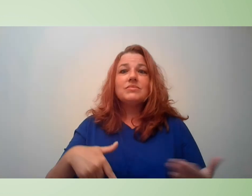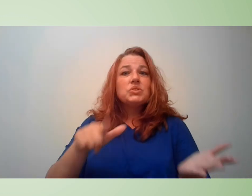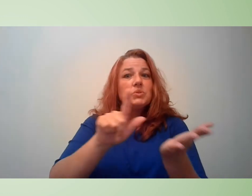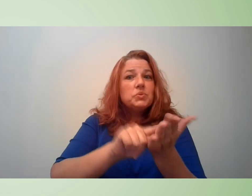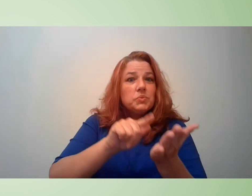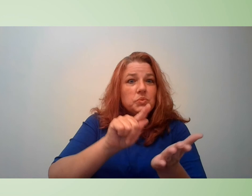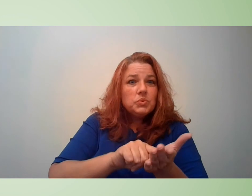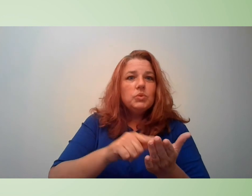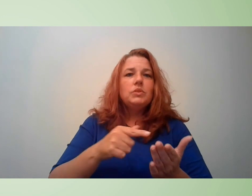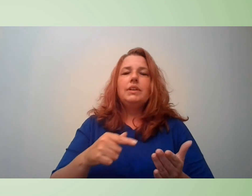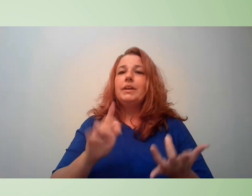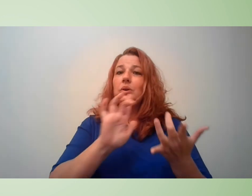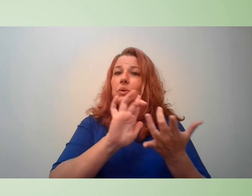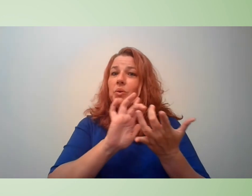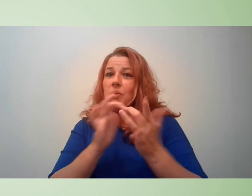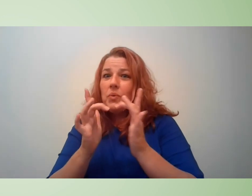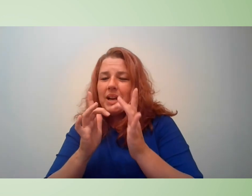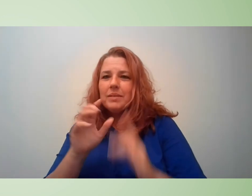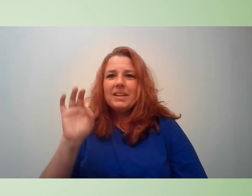communicates with you.